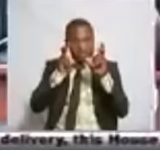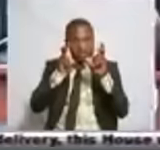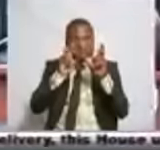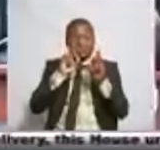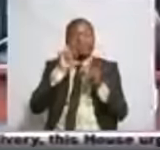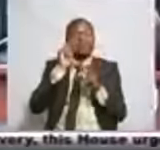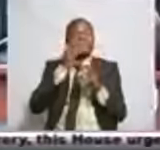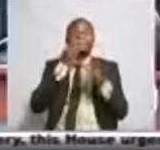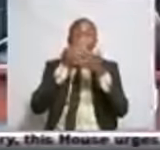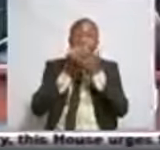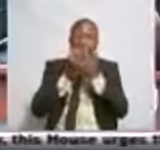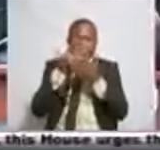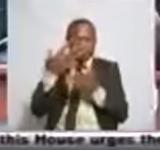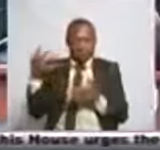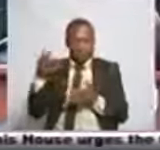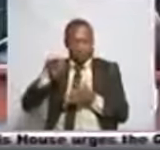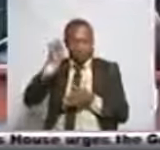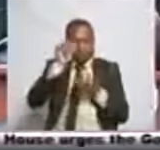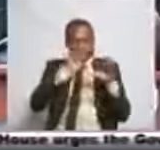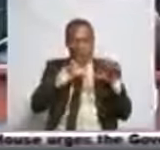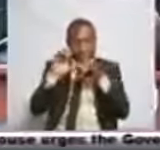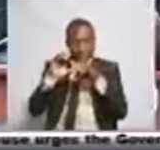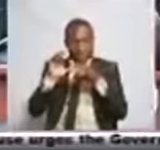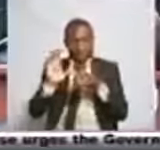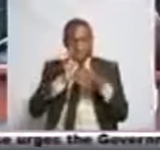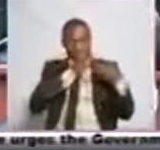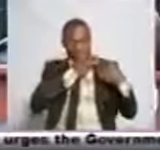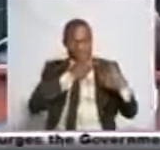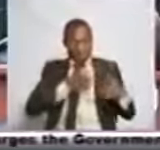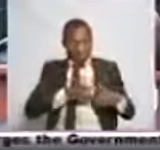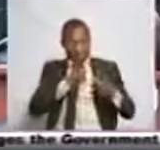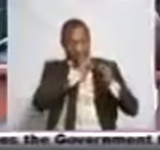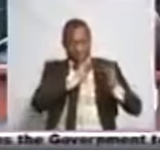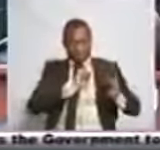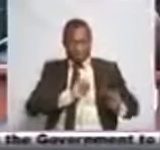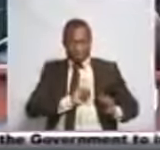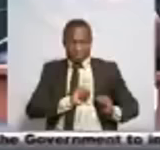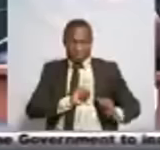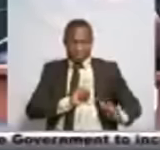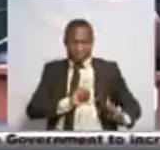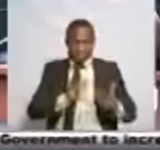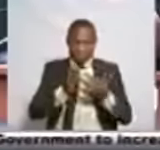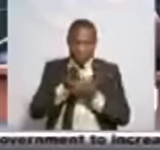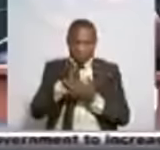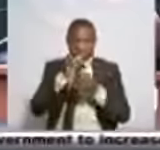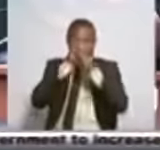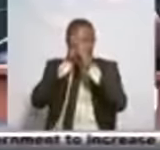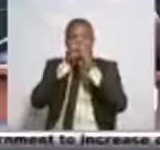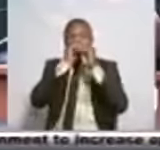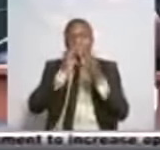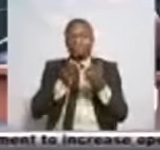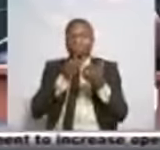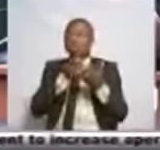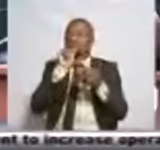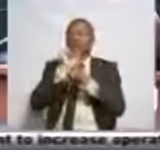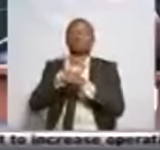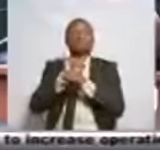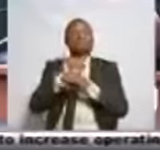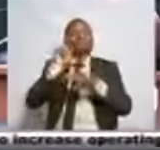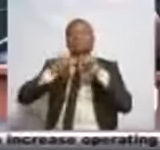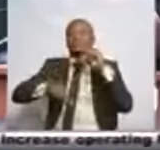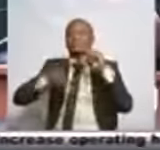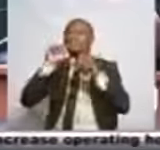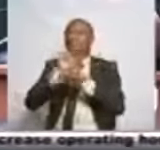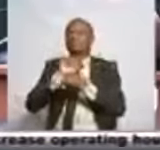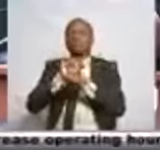reasonable thing for you to do, because even in your heart of hearts, Honorable Member, through you, Mr. Speaker, you know this is not workable at this point in